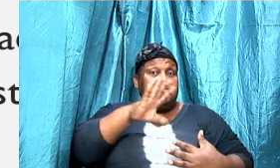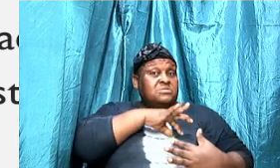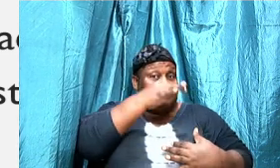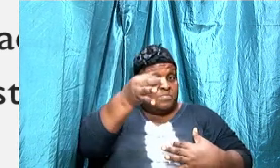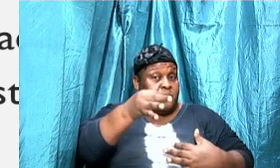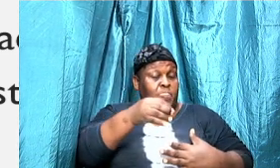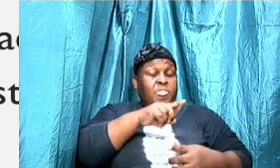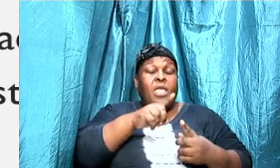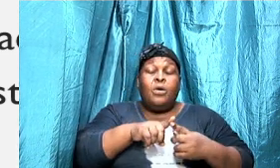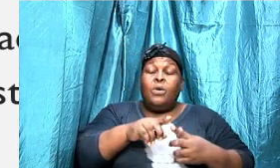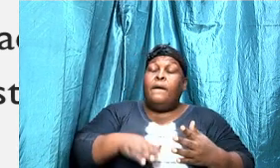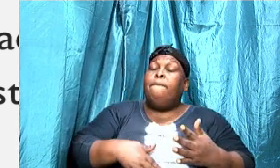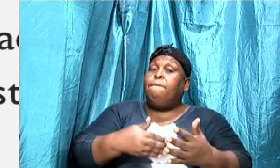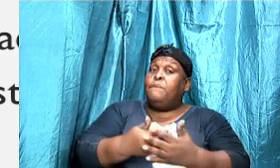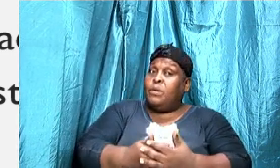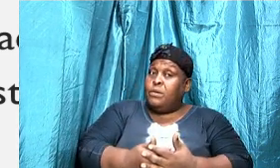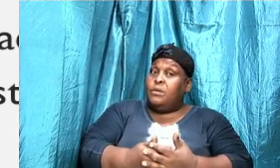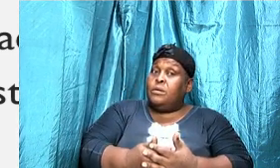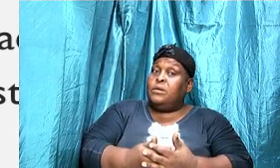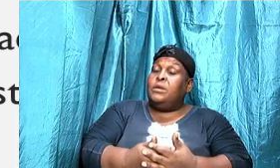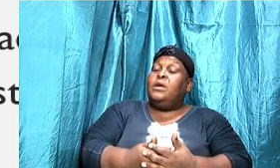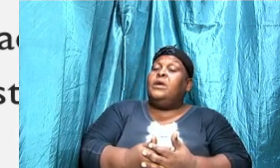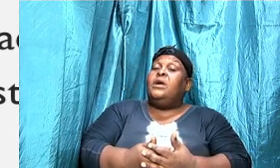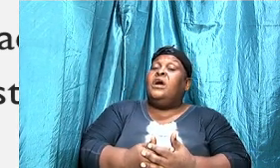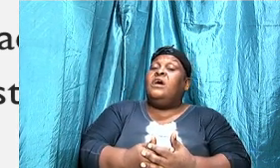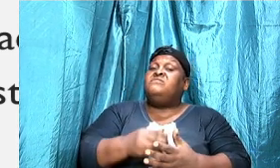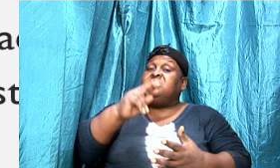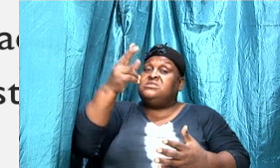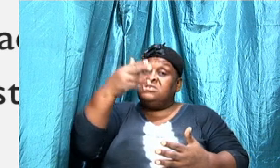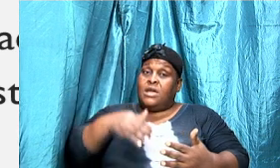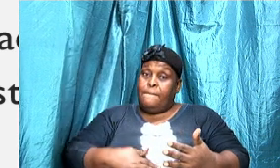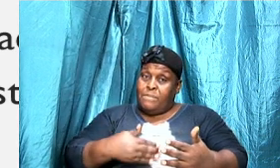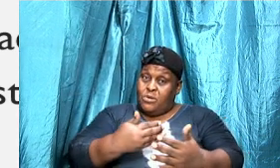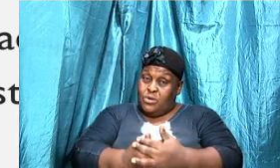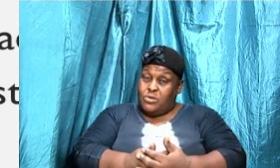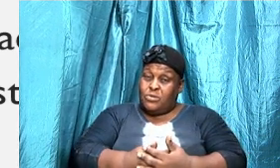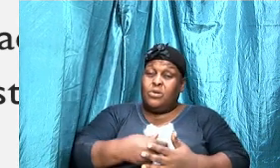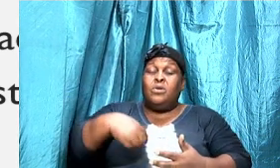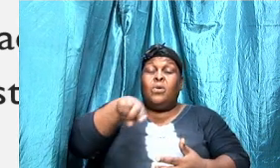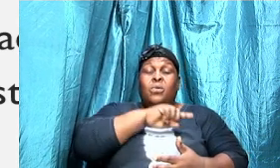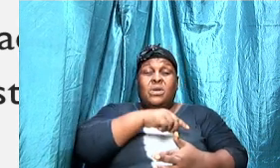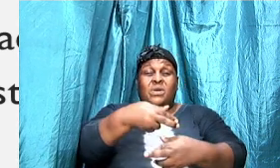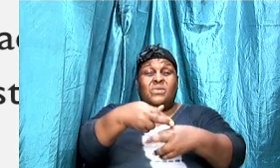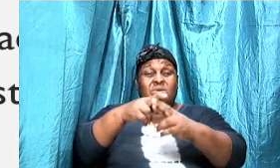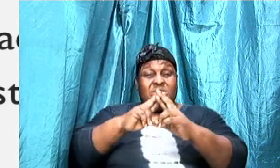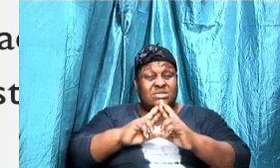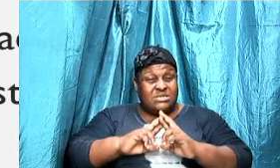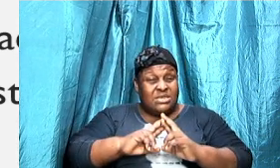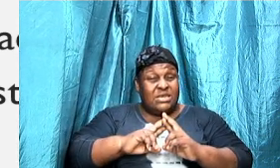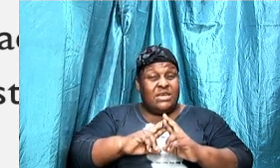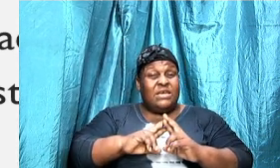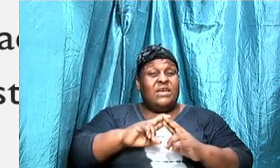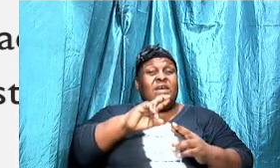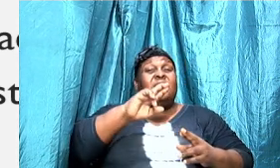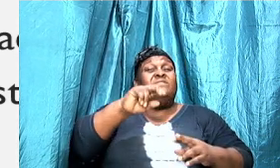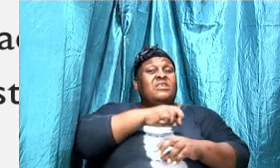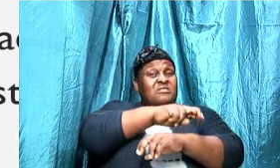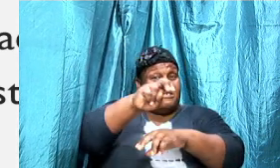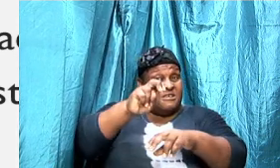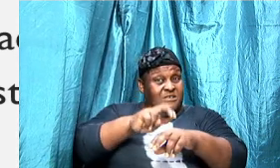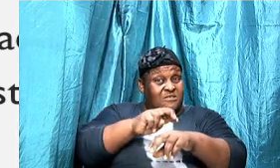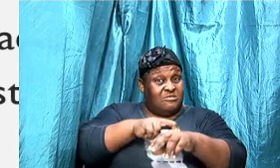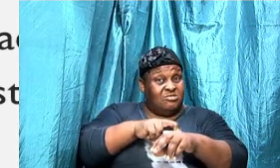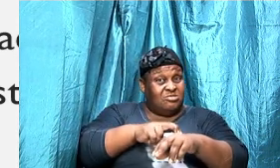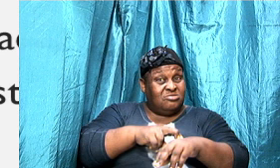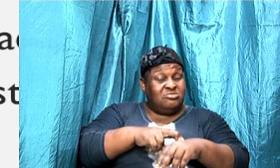that nature of Christ, or, you know, that nature of Christ. In the same way as when we were born physically, we